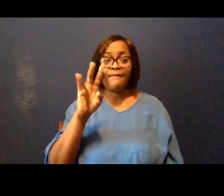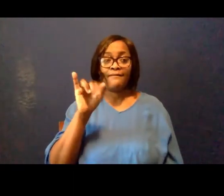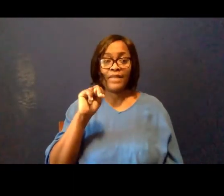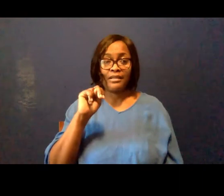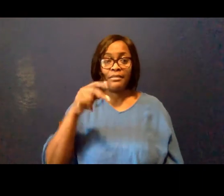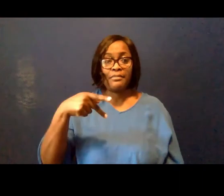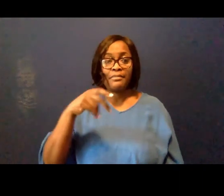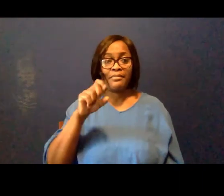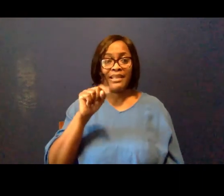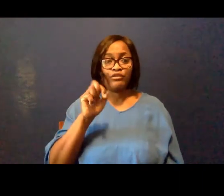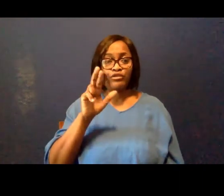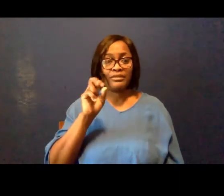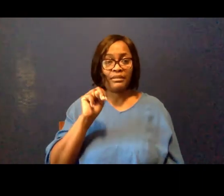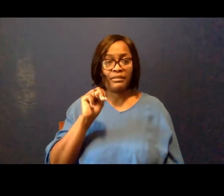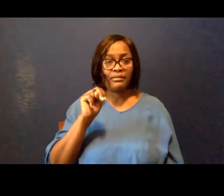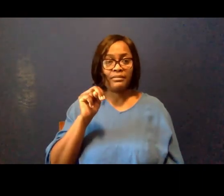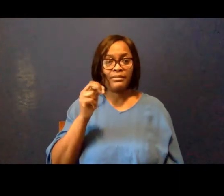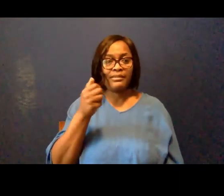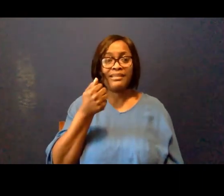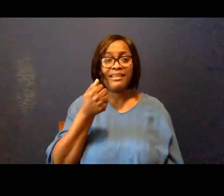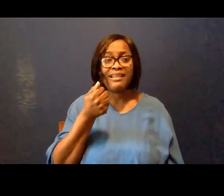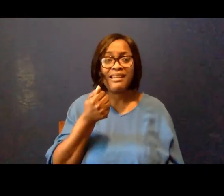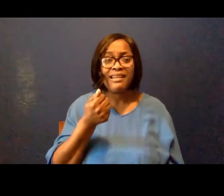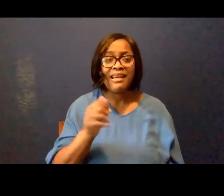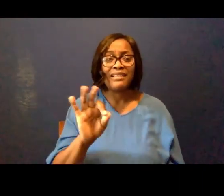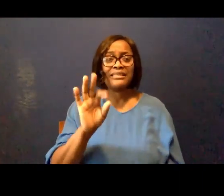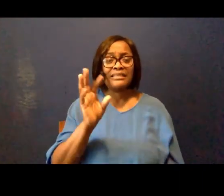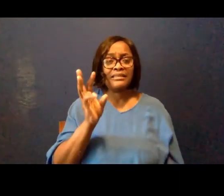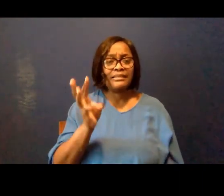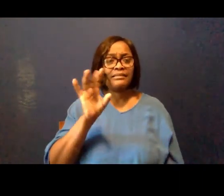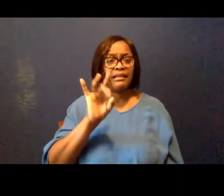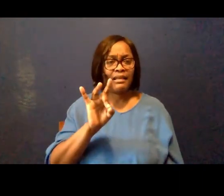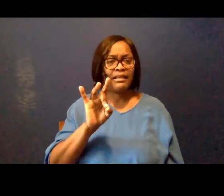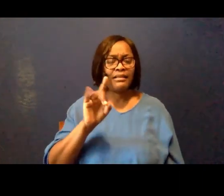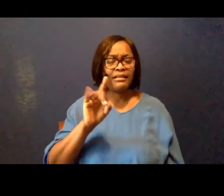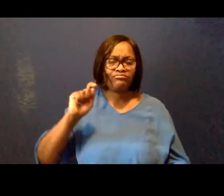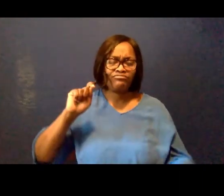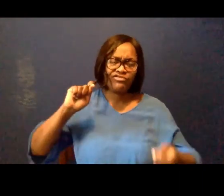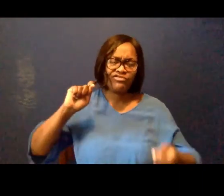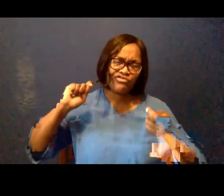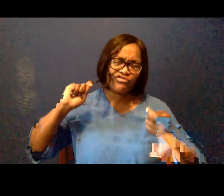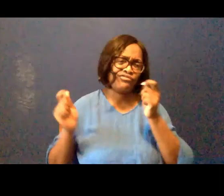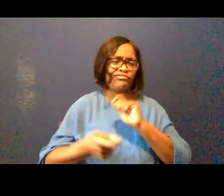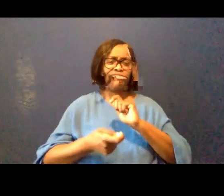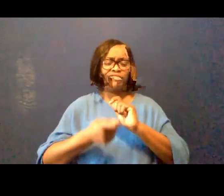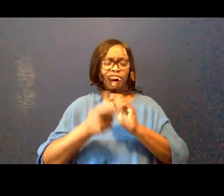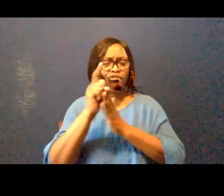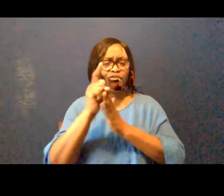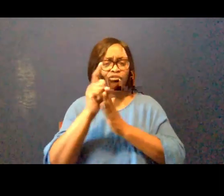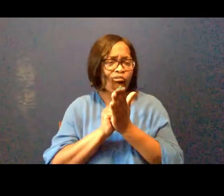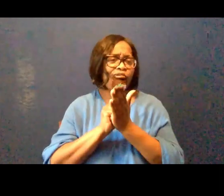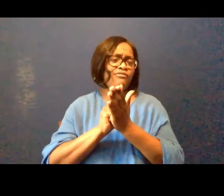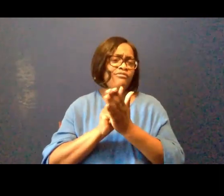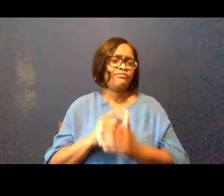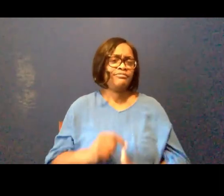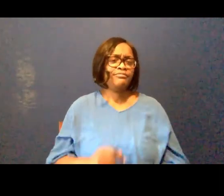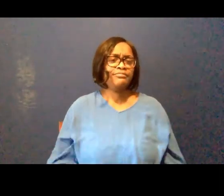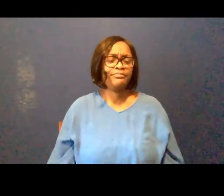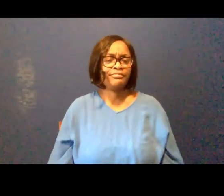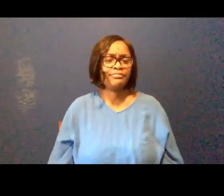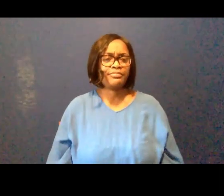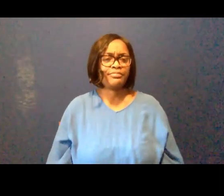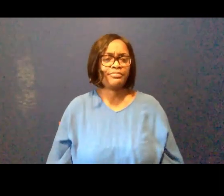now blowing in some cool breeze. And to my left is the kitchen. So I have the stove, the sinks, and all that. Behind me, you will see the couch.